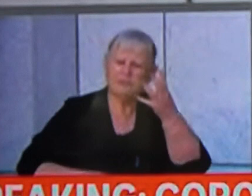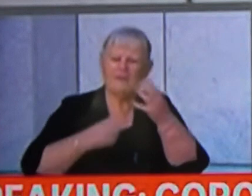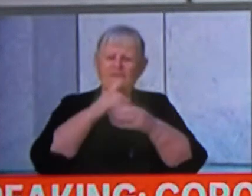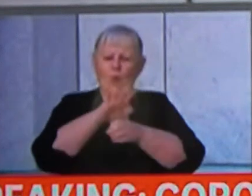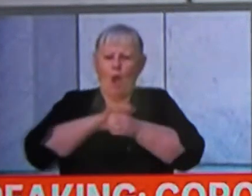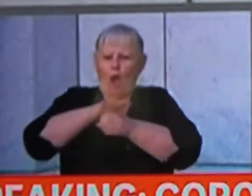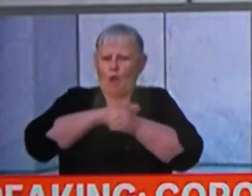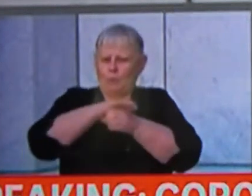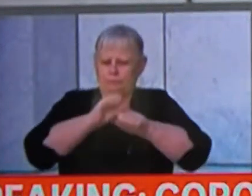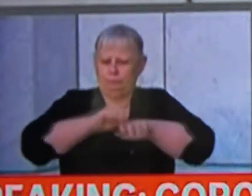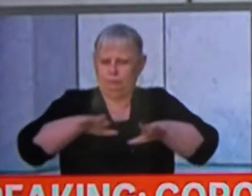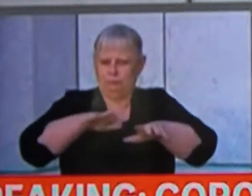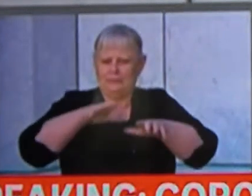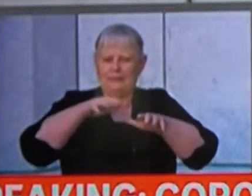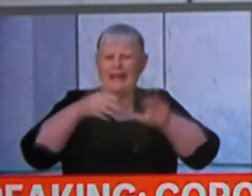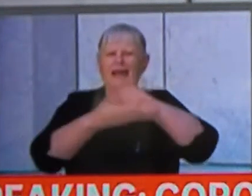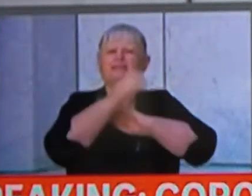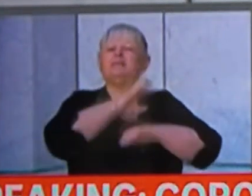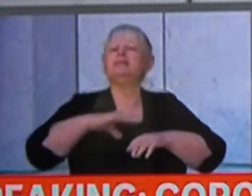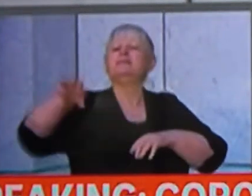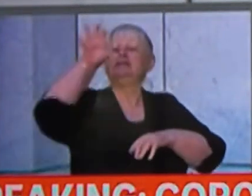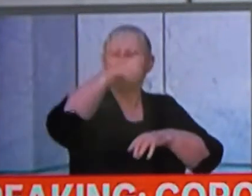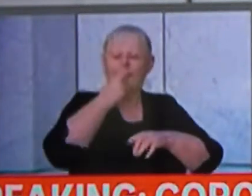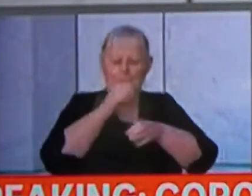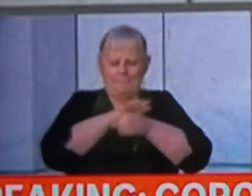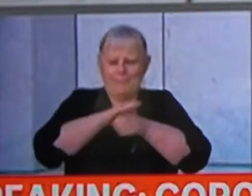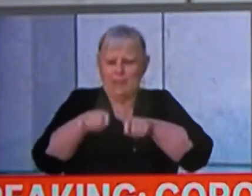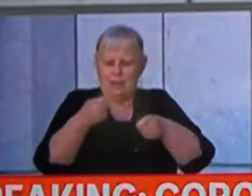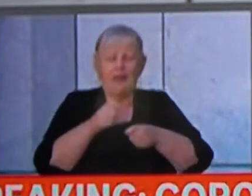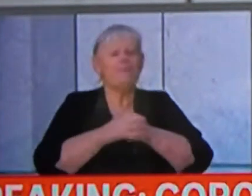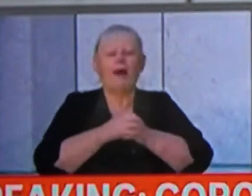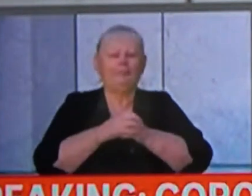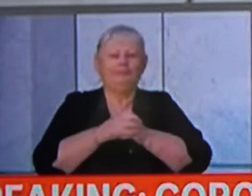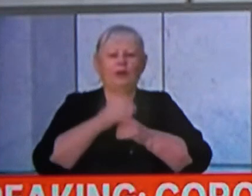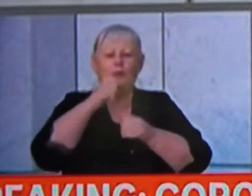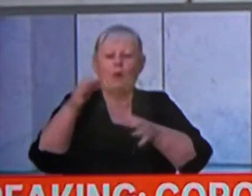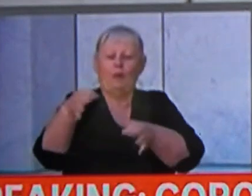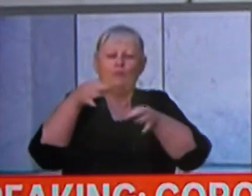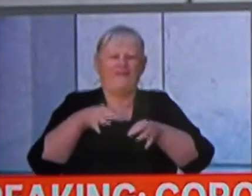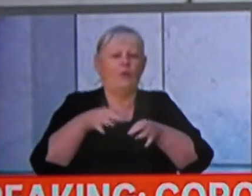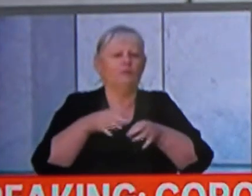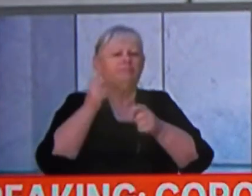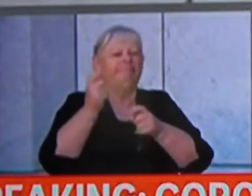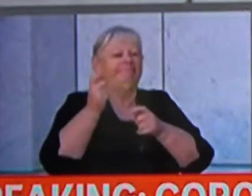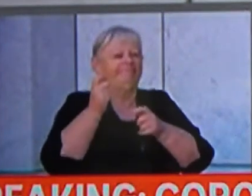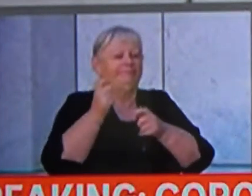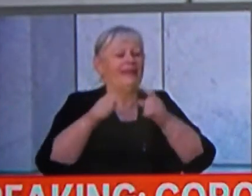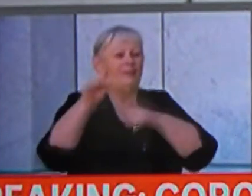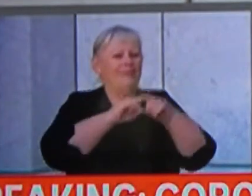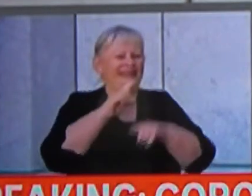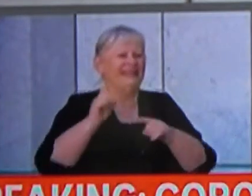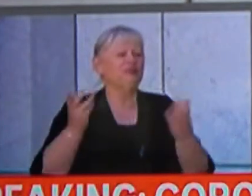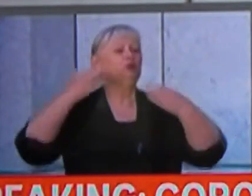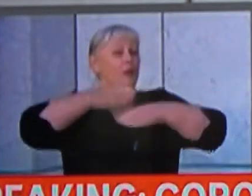local outbreaks within state jurisdictions. We are bringing forward consideration of those matters to a meeting